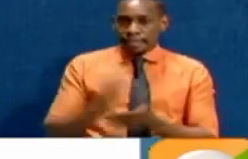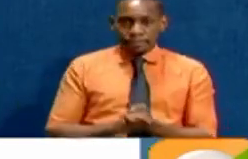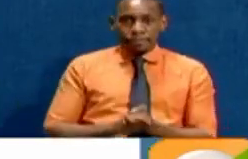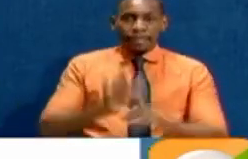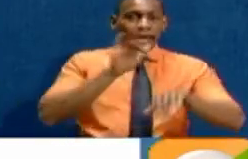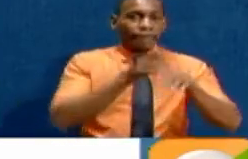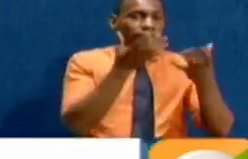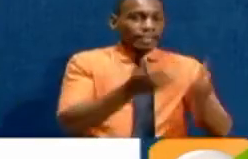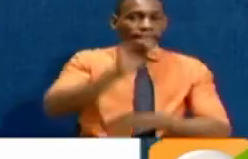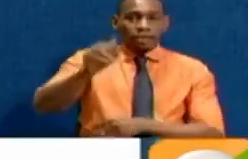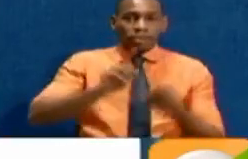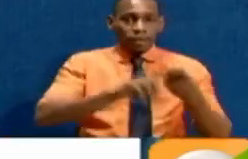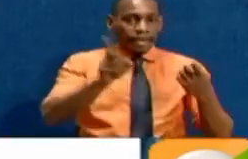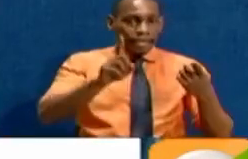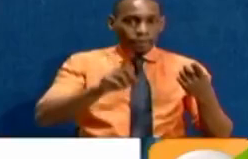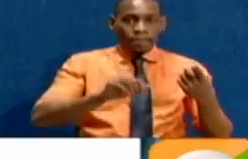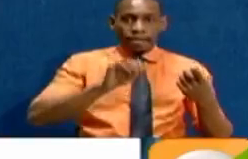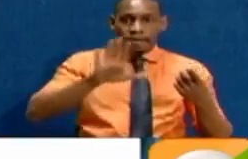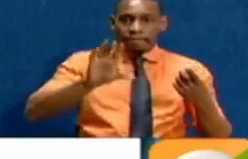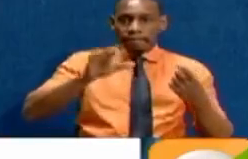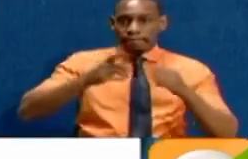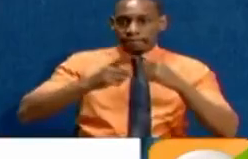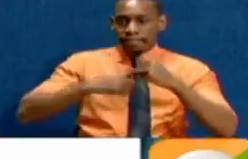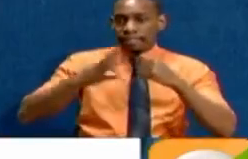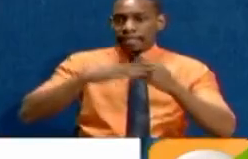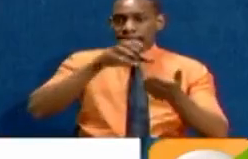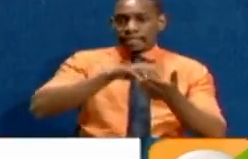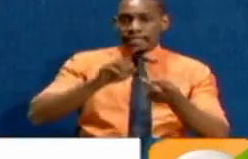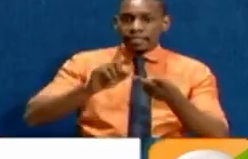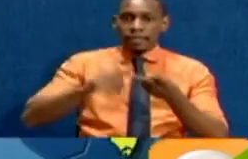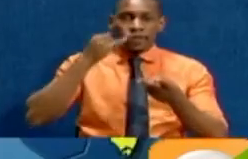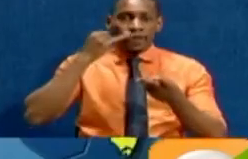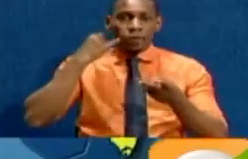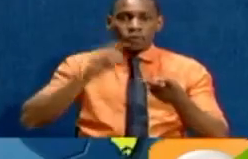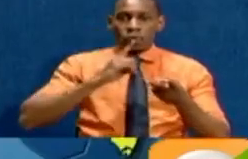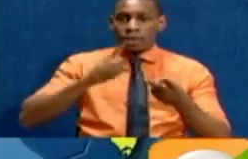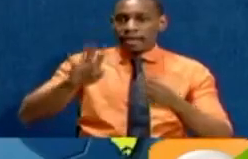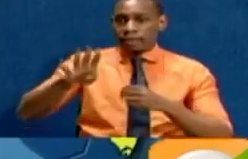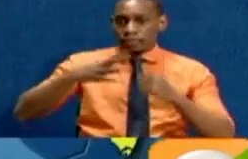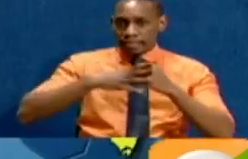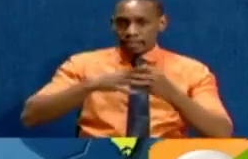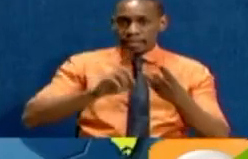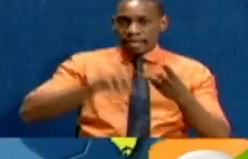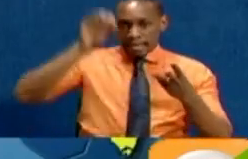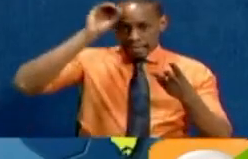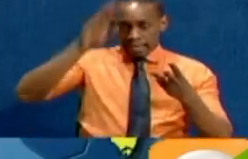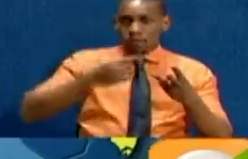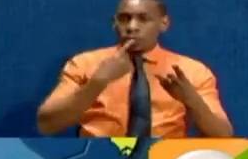36,963. The most affected counties are Nairobi with 569 cases, Nakuru 149,